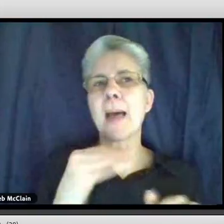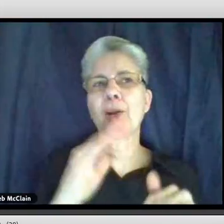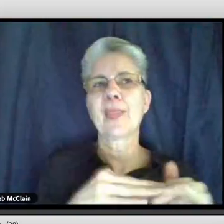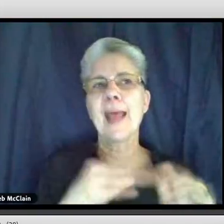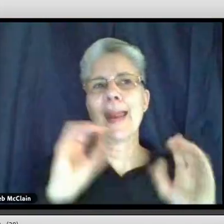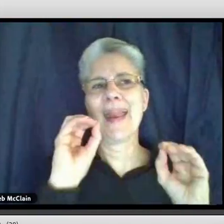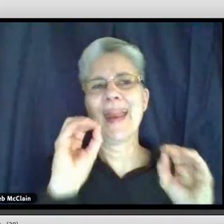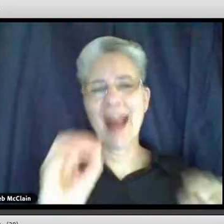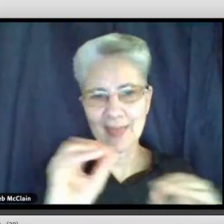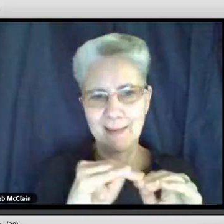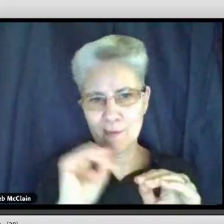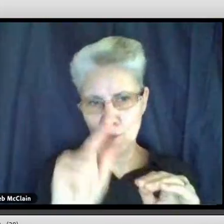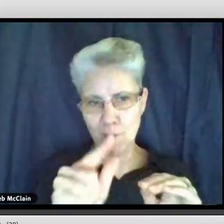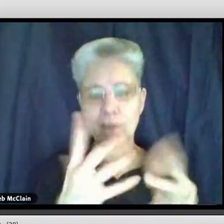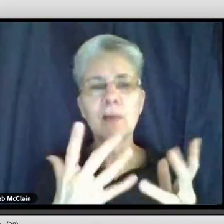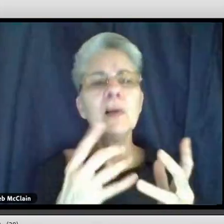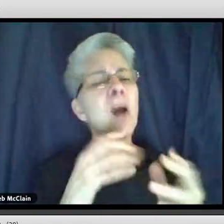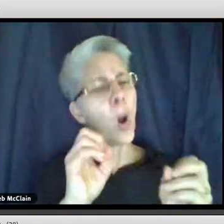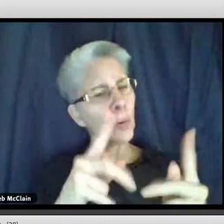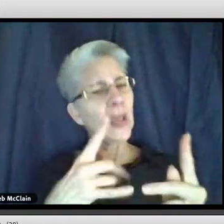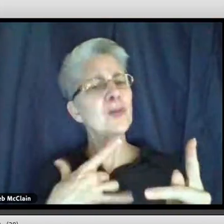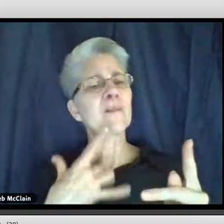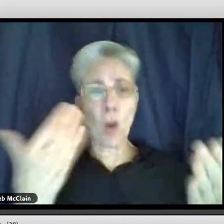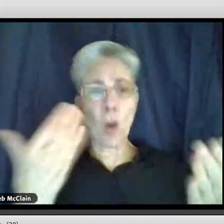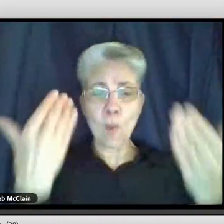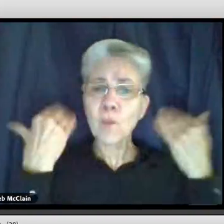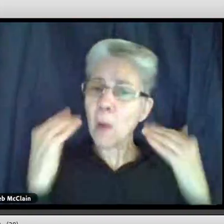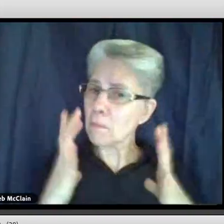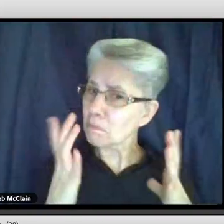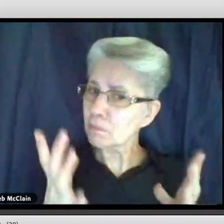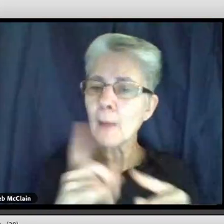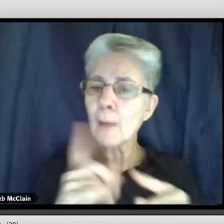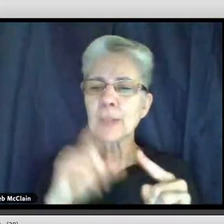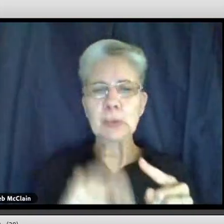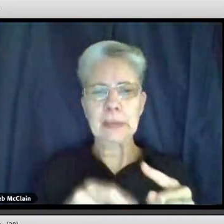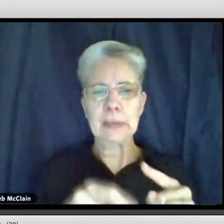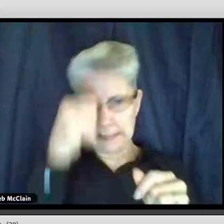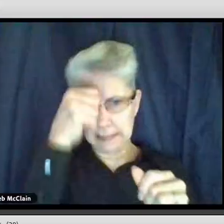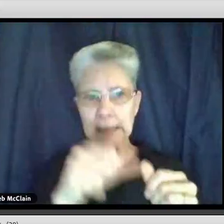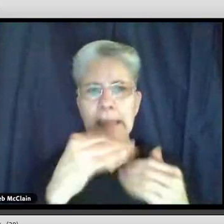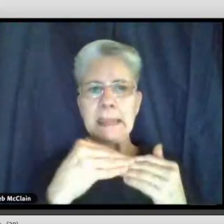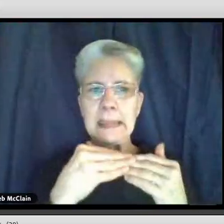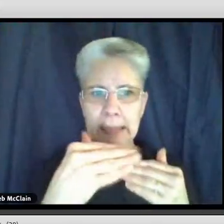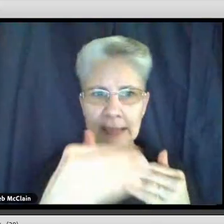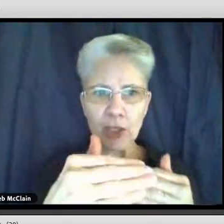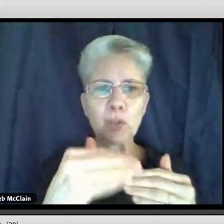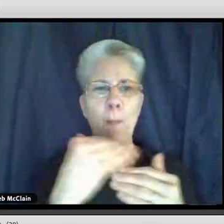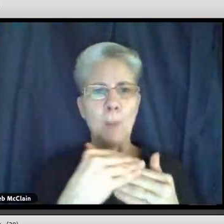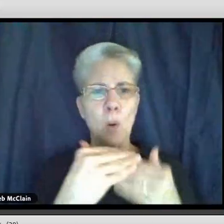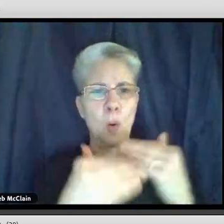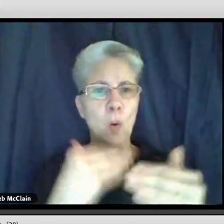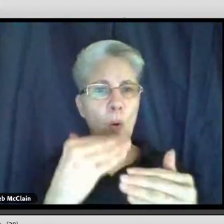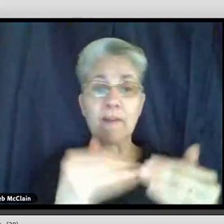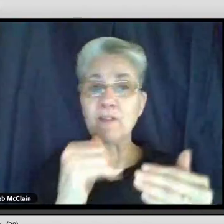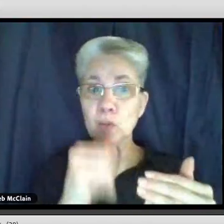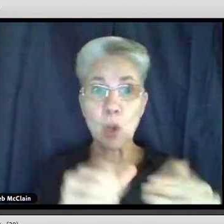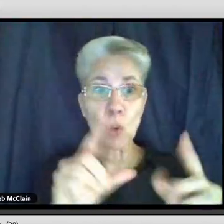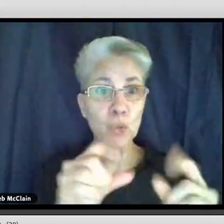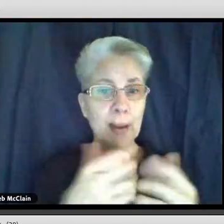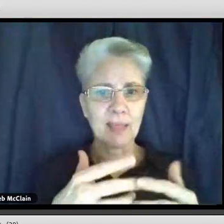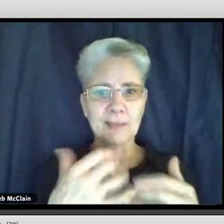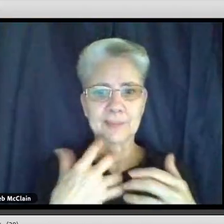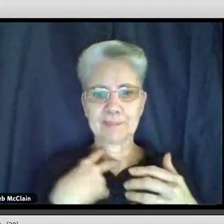nothing. So it's okay to feel overwhelmed, but you need to keep moving forward, because if you don't do anything, then you